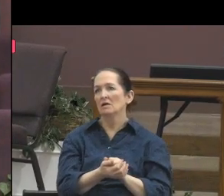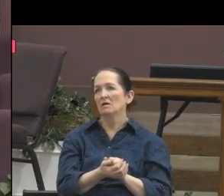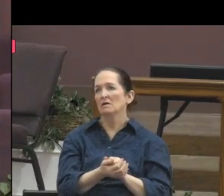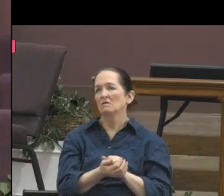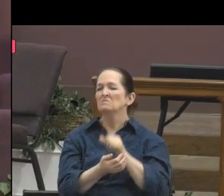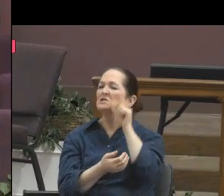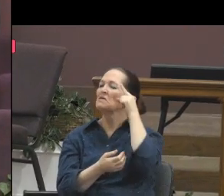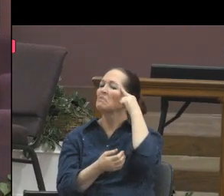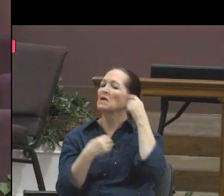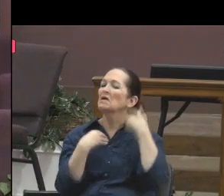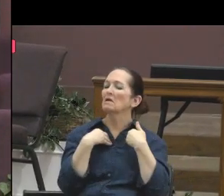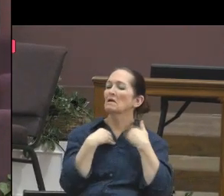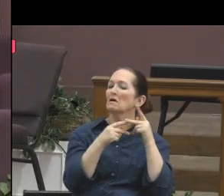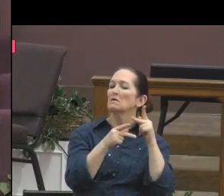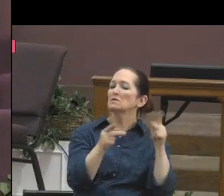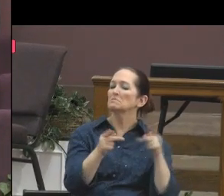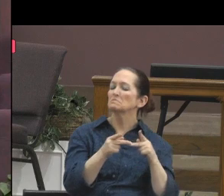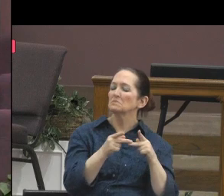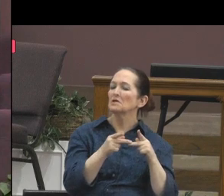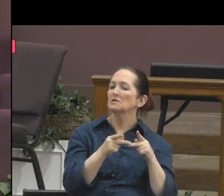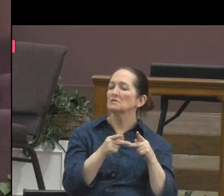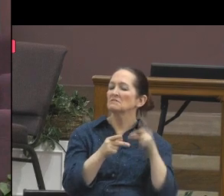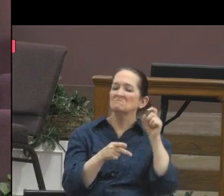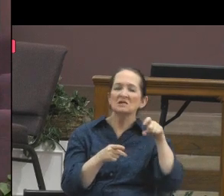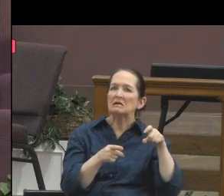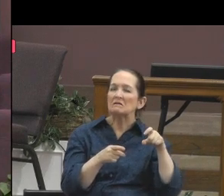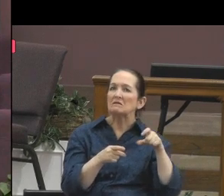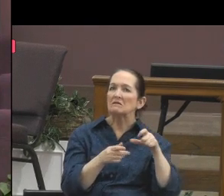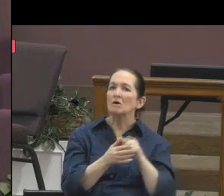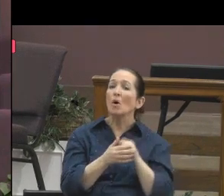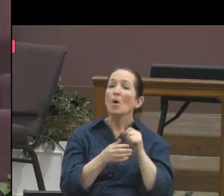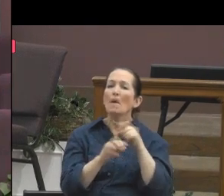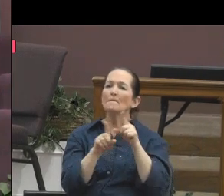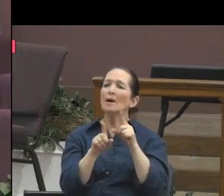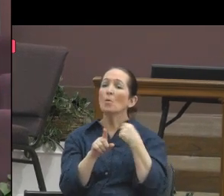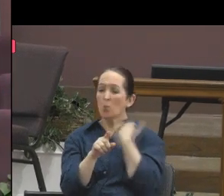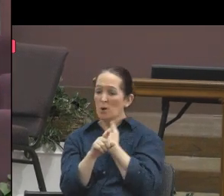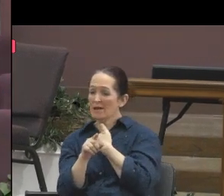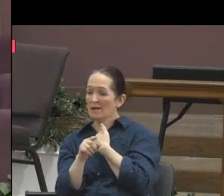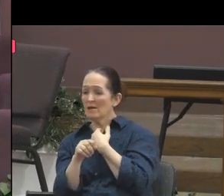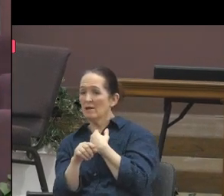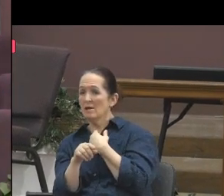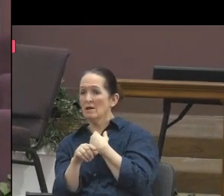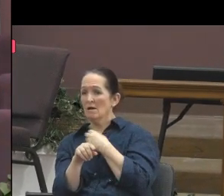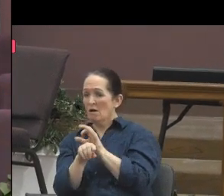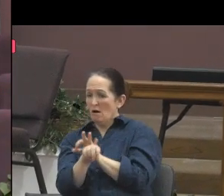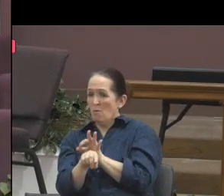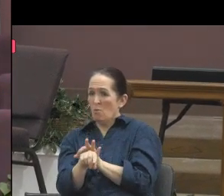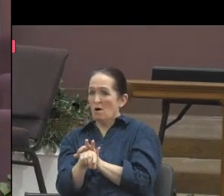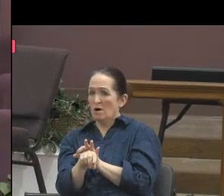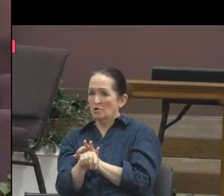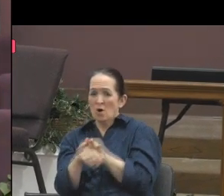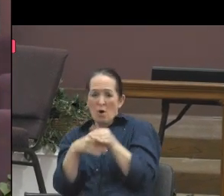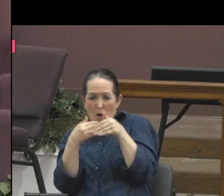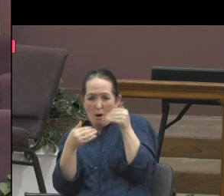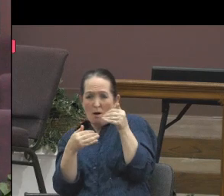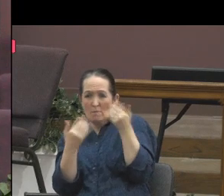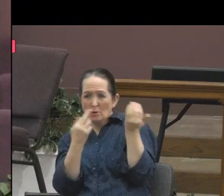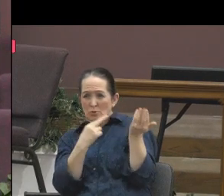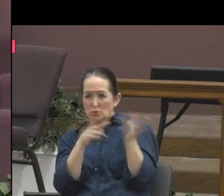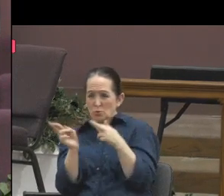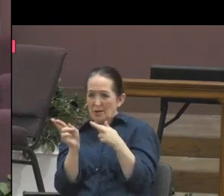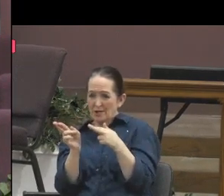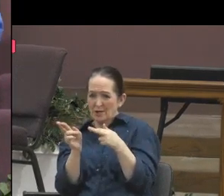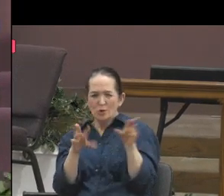Doesn't think it has a need. And yet here we are, the watch, almost ready to